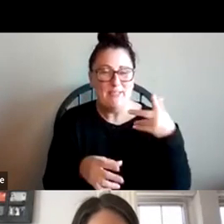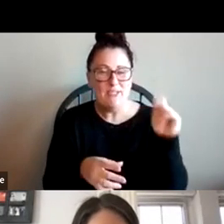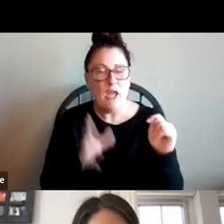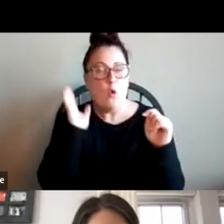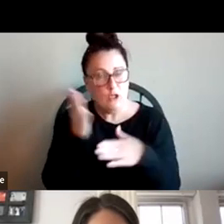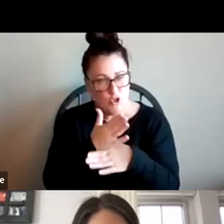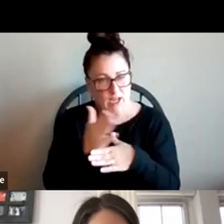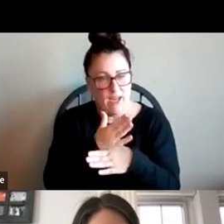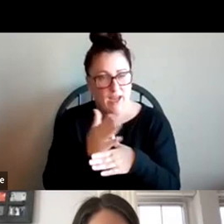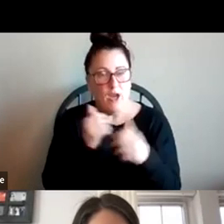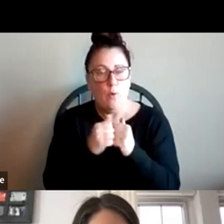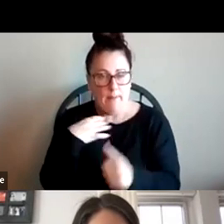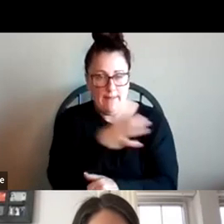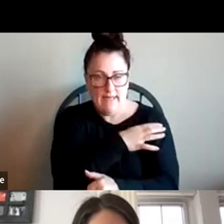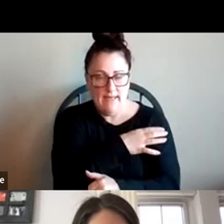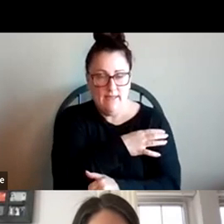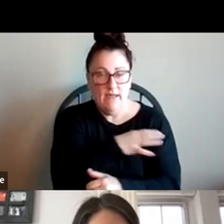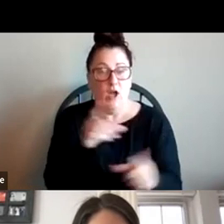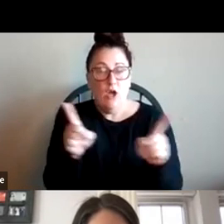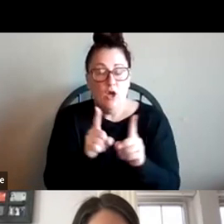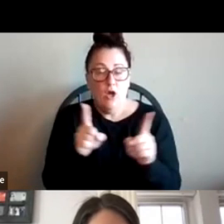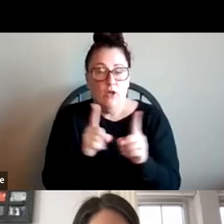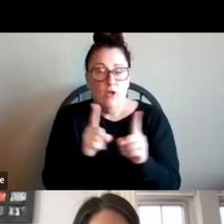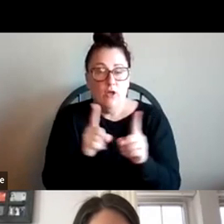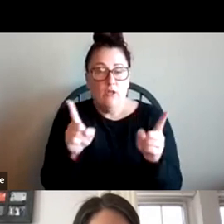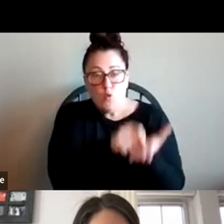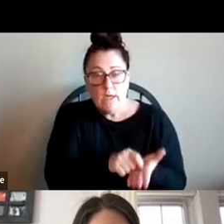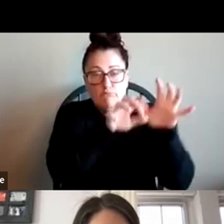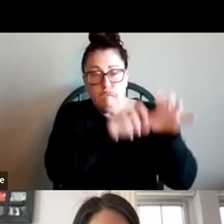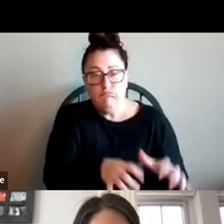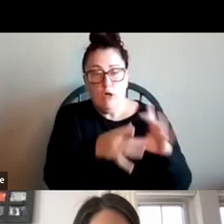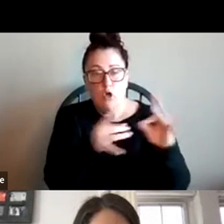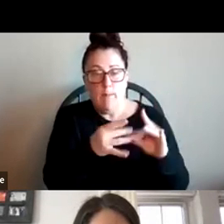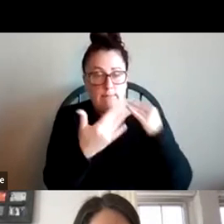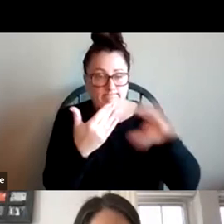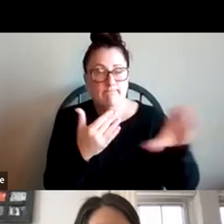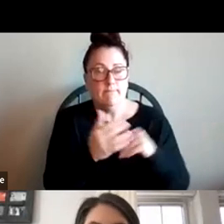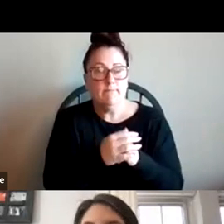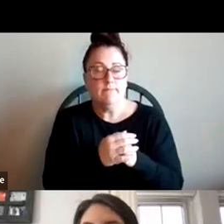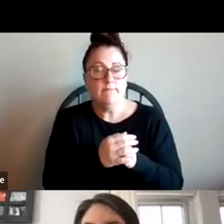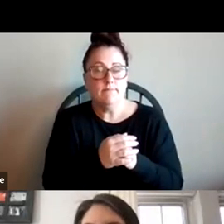be shared with our committee, as well as written comment you'd like to send, which can